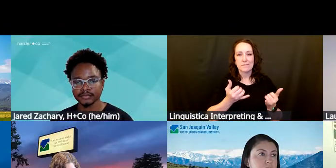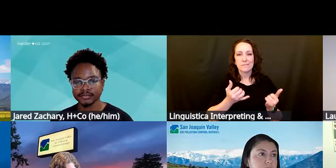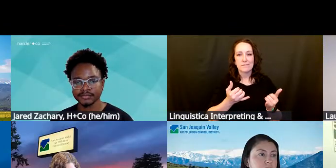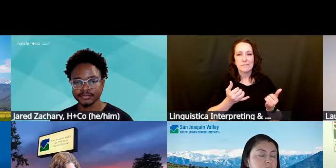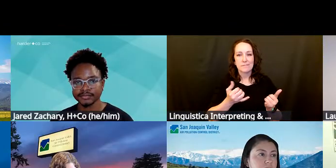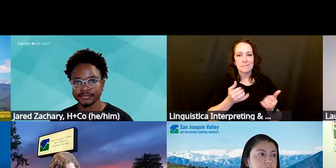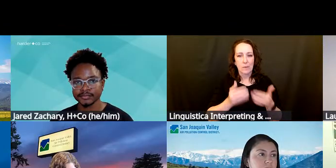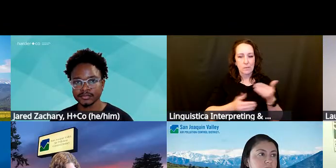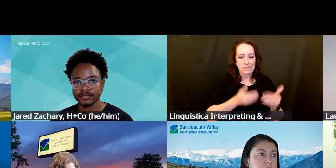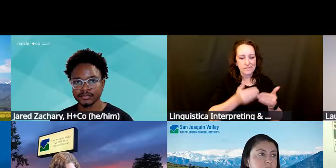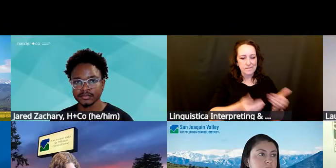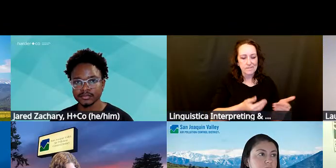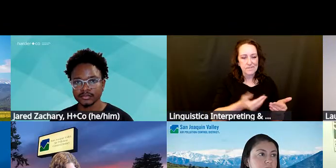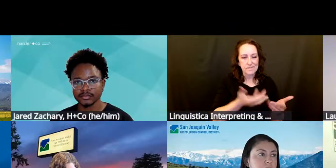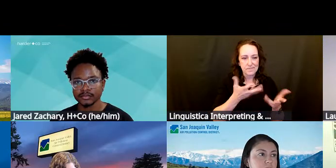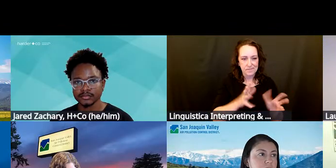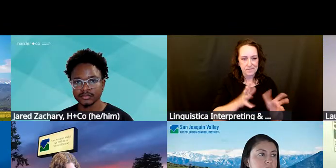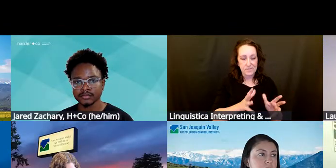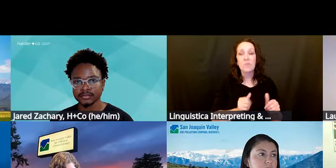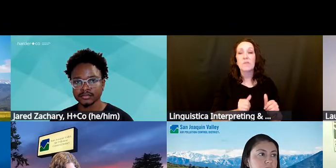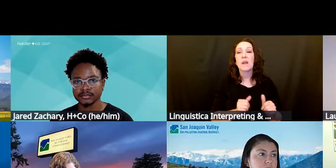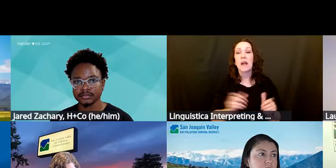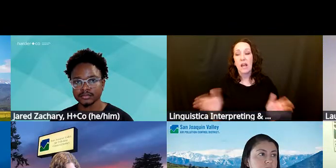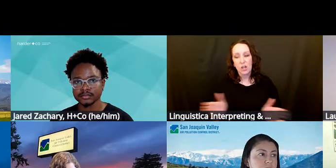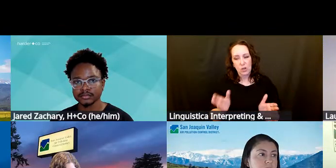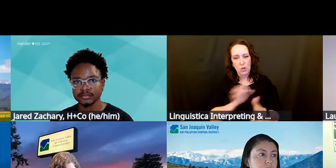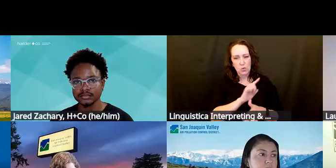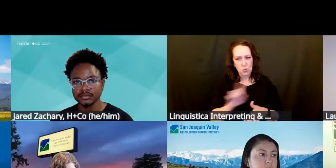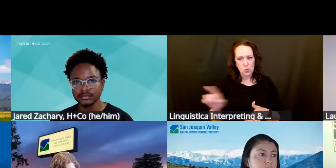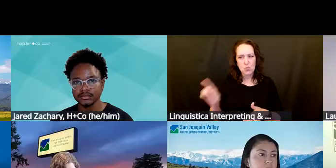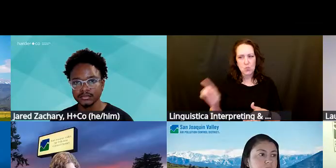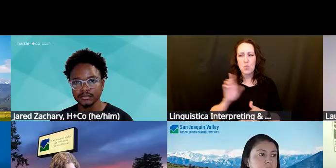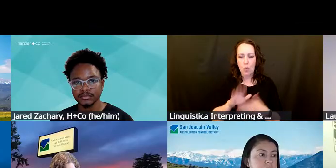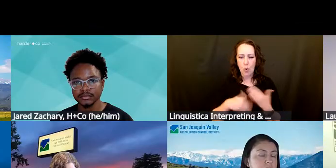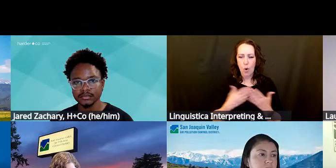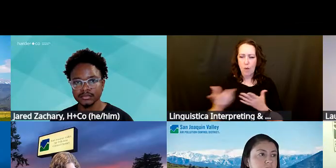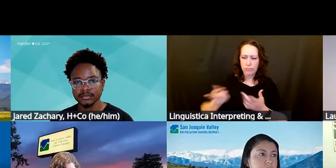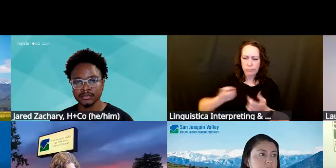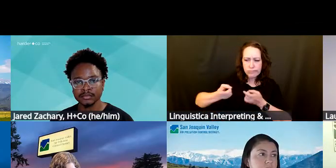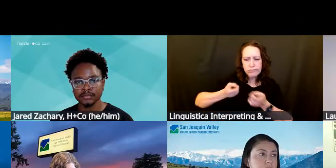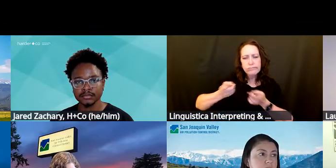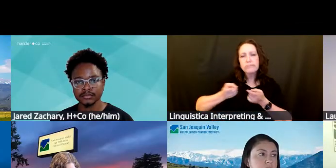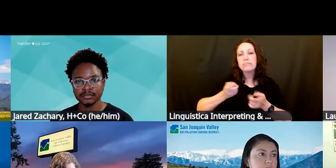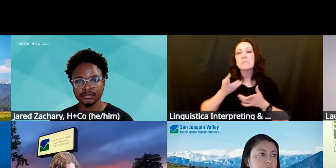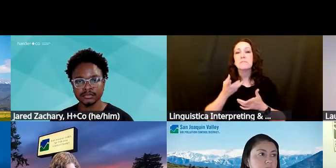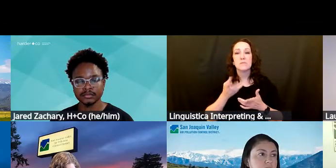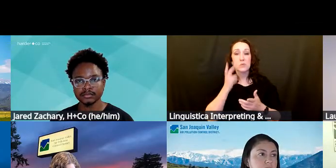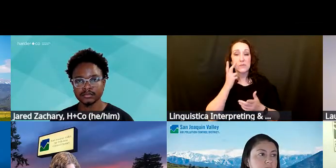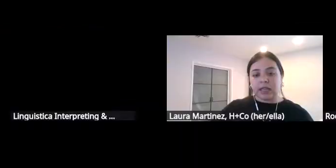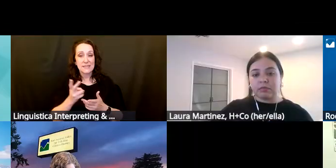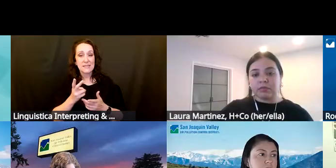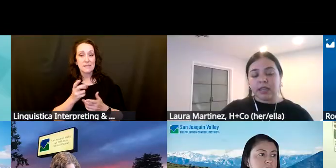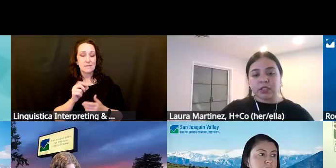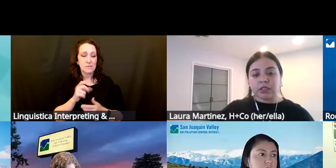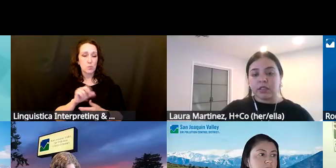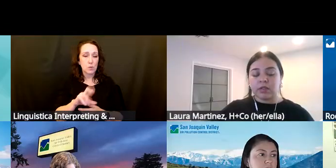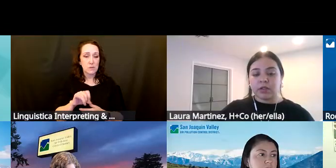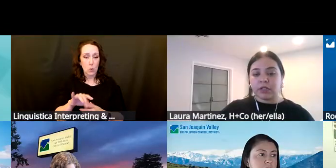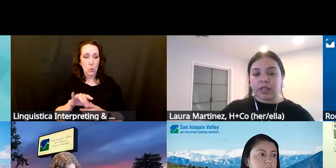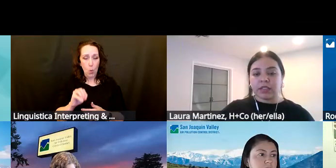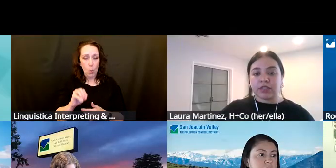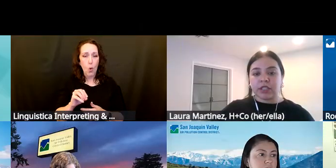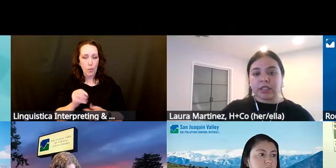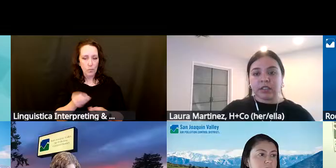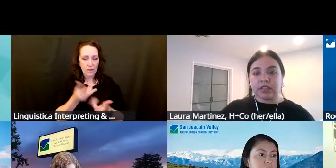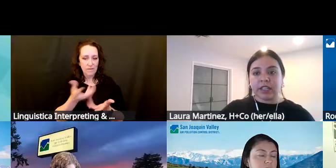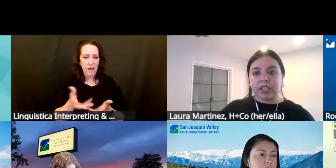progress. So we encourage you all to ask questions, and as Rocio provides updates, yeah, just feel free to